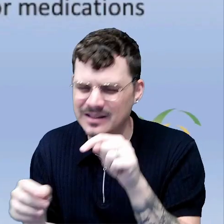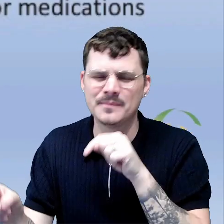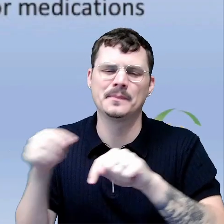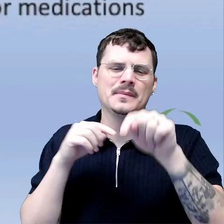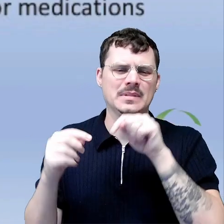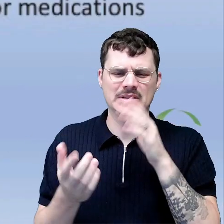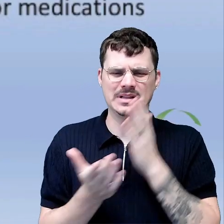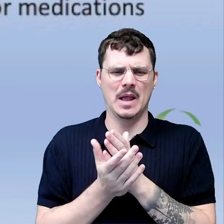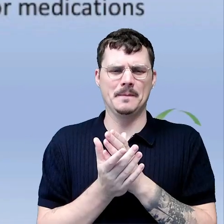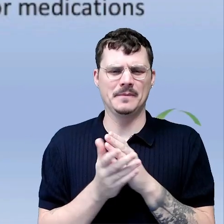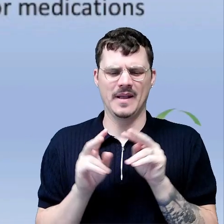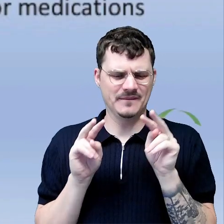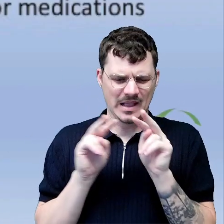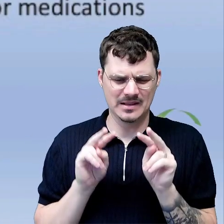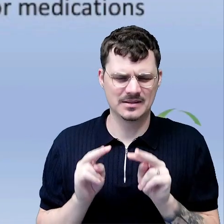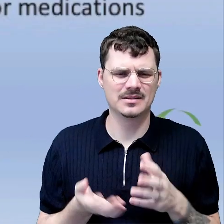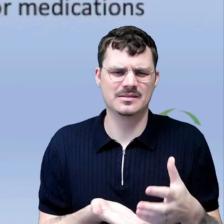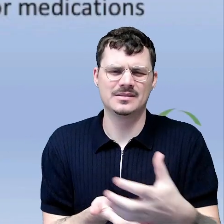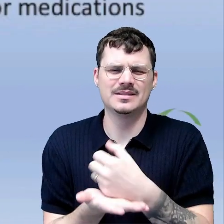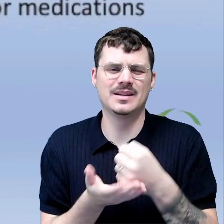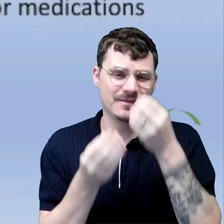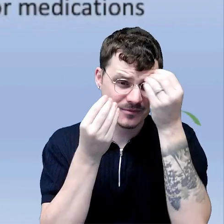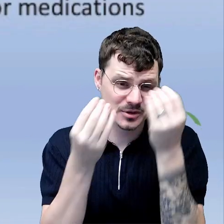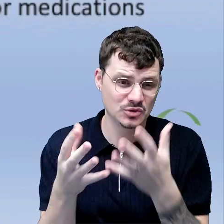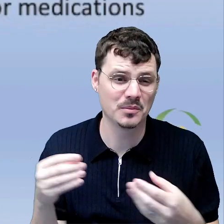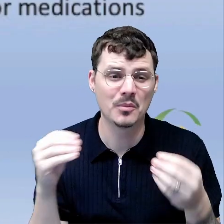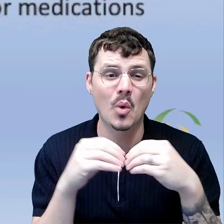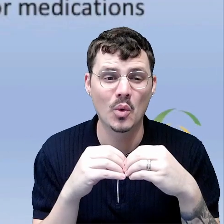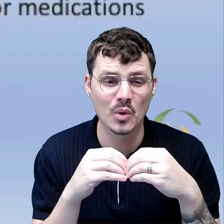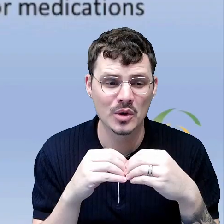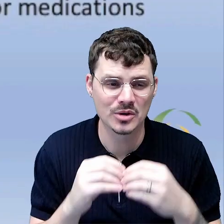and reevaluate, get more information.